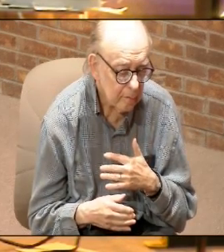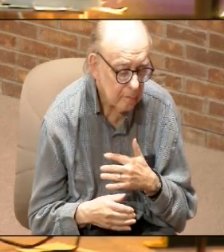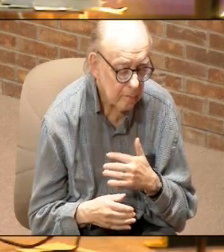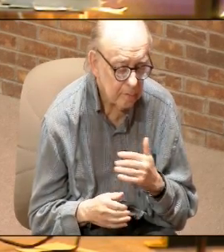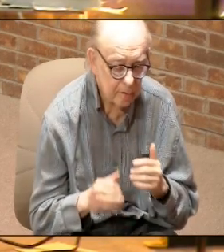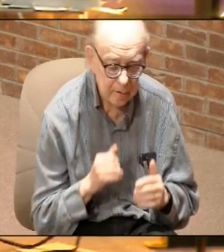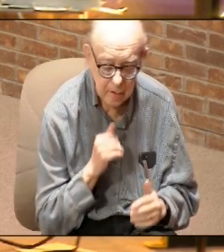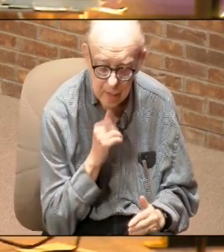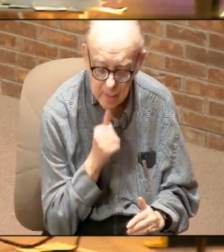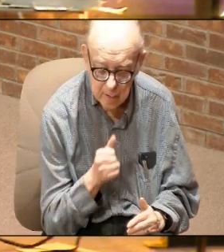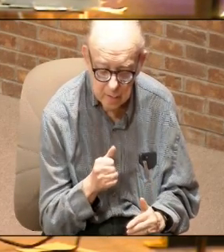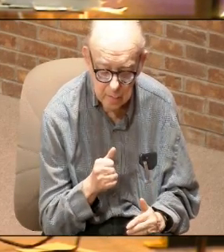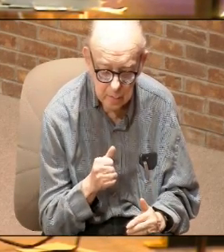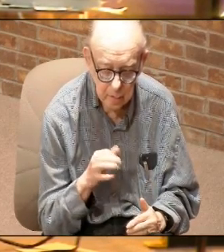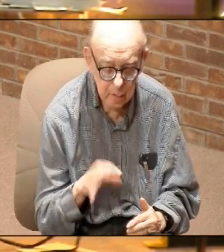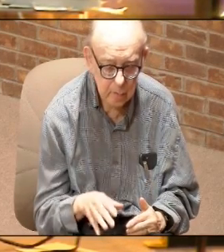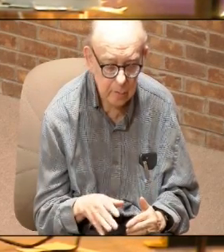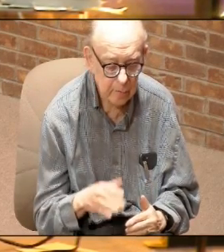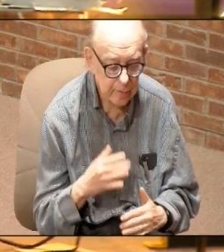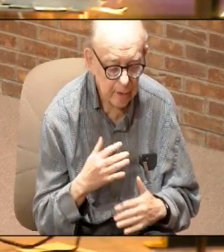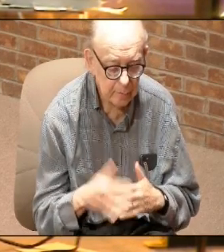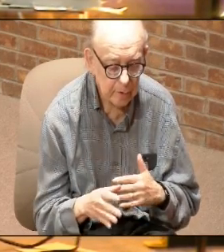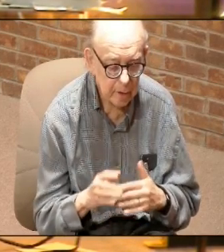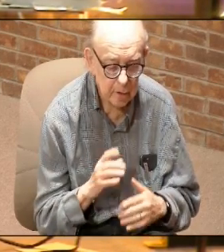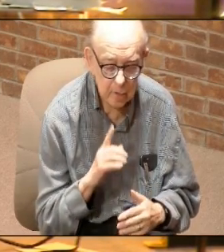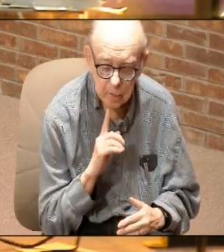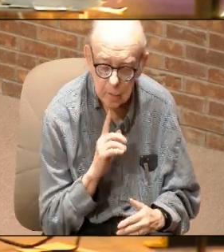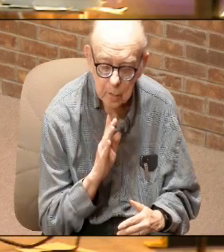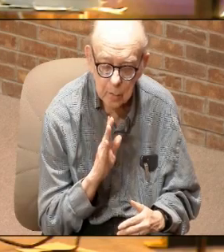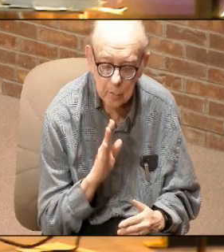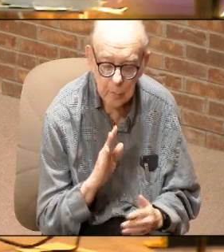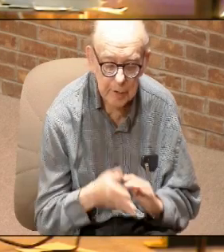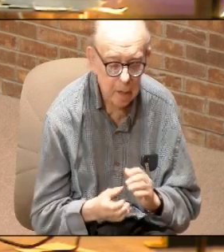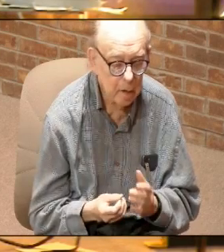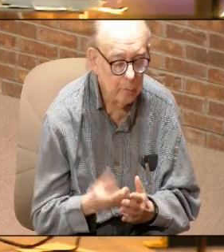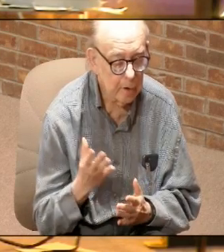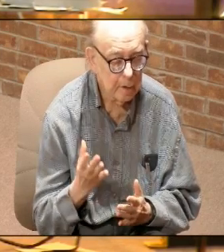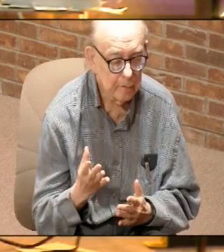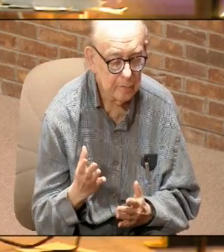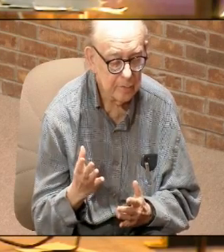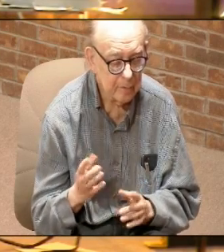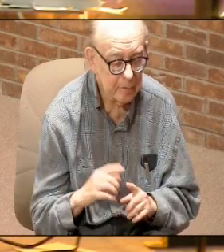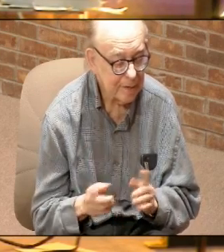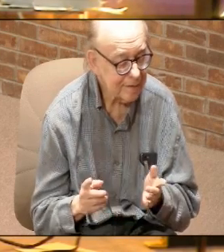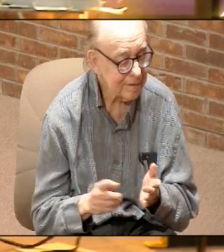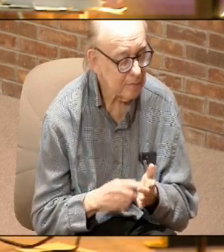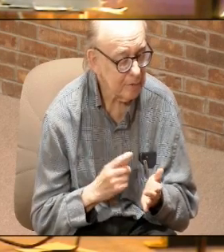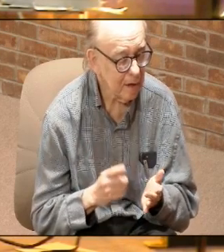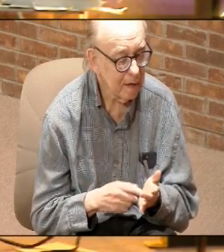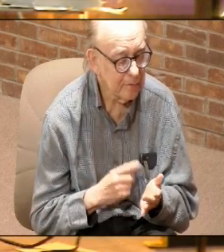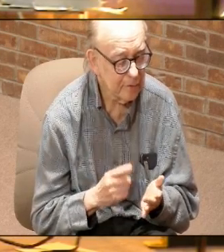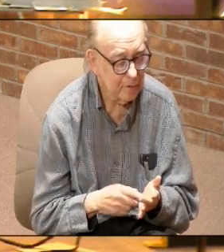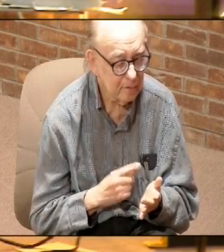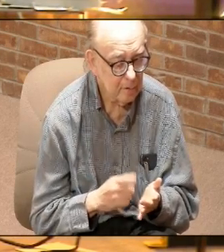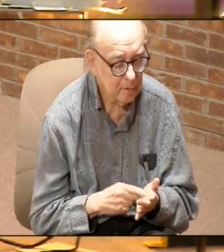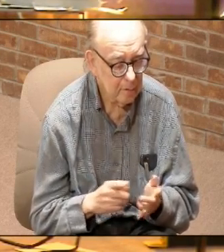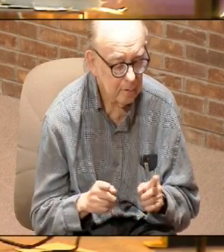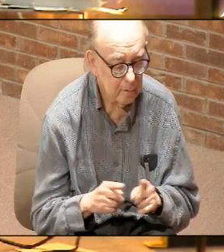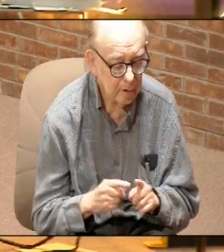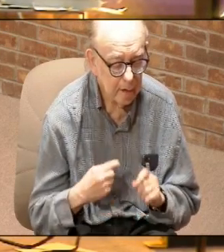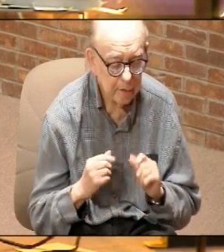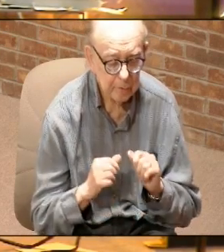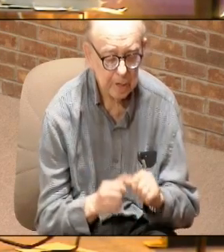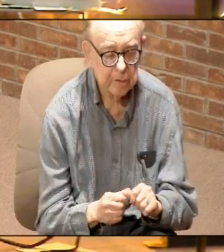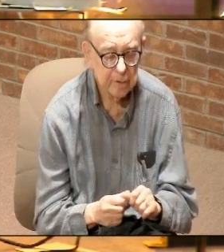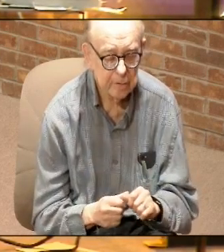And not one drop of that blood will be wasted. And so sometimes as we